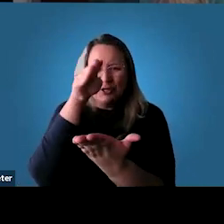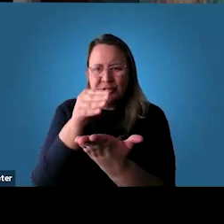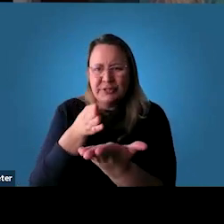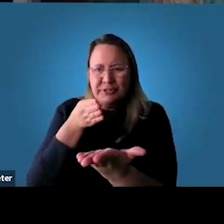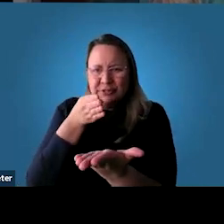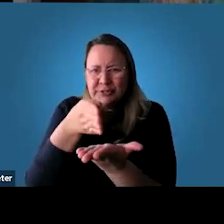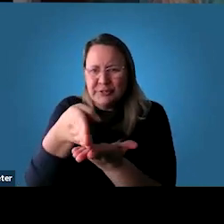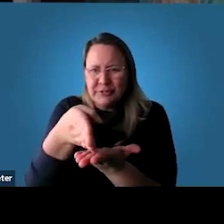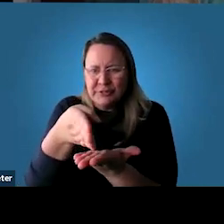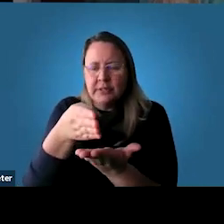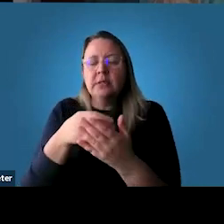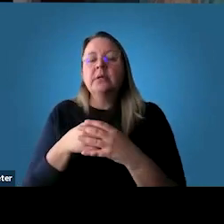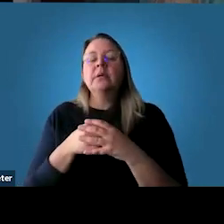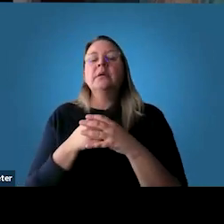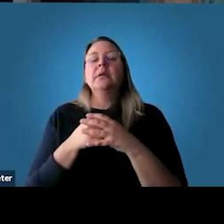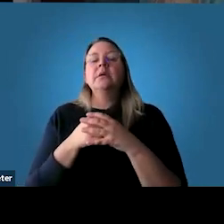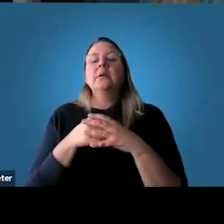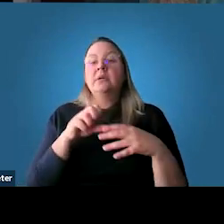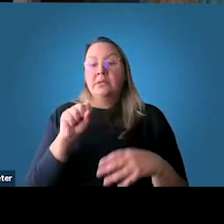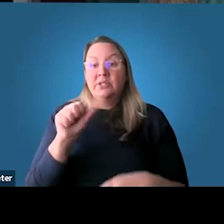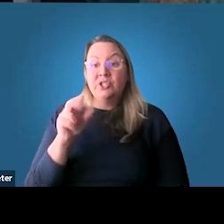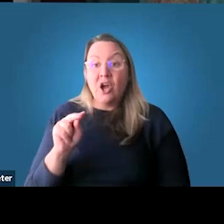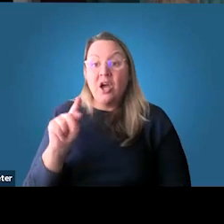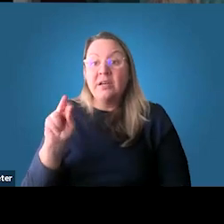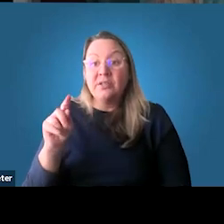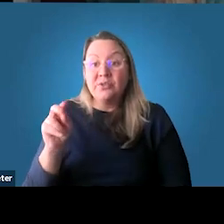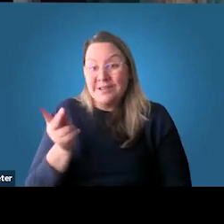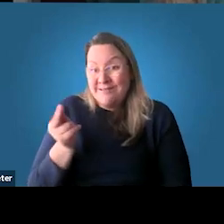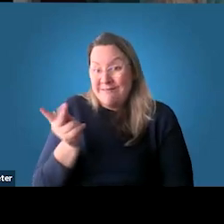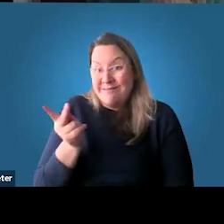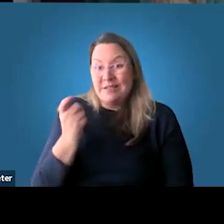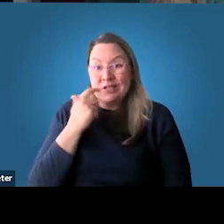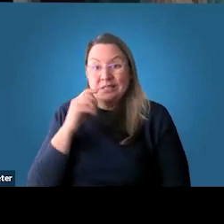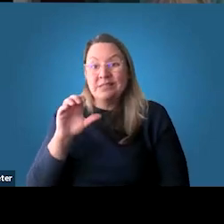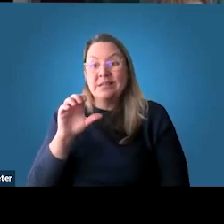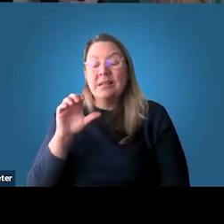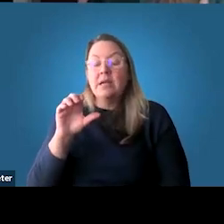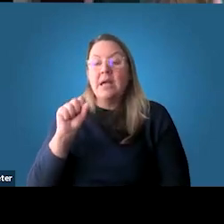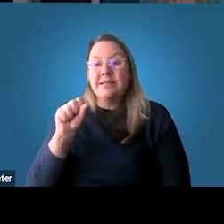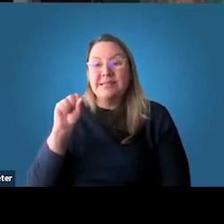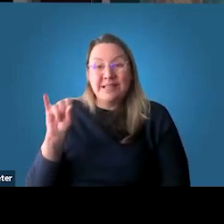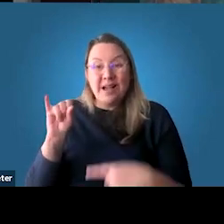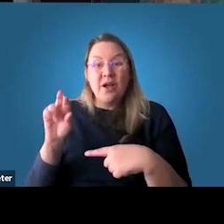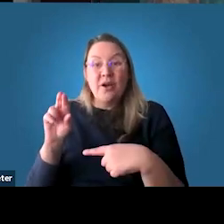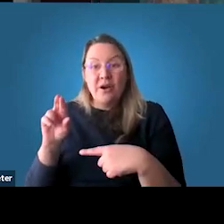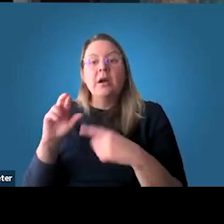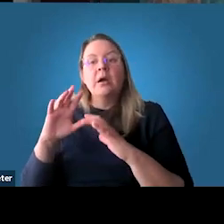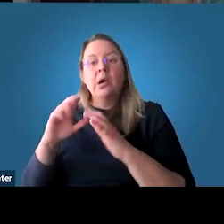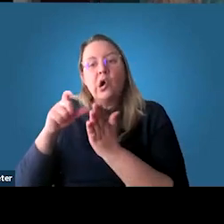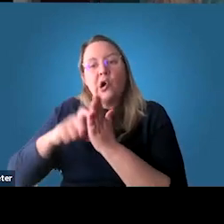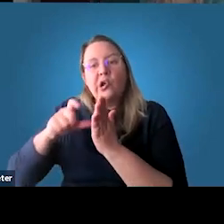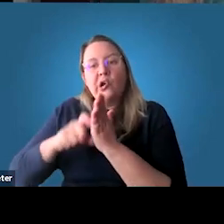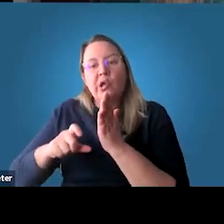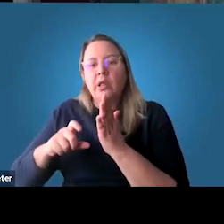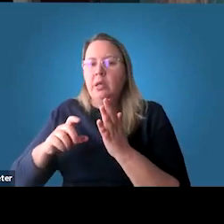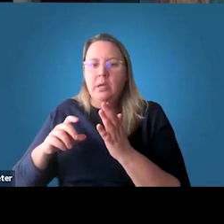co-designed. And as Sean and Tristan describe in their recent SSIR article, there's been a recalibration happening